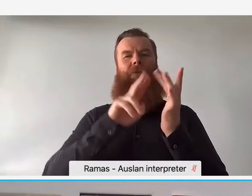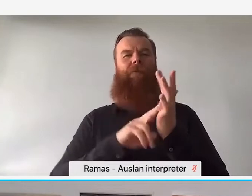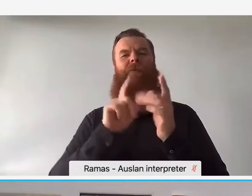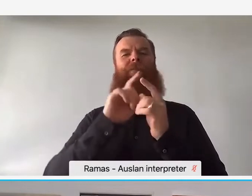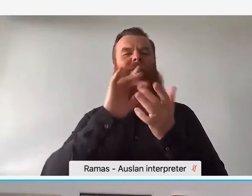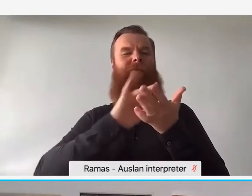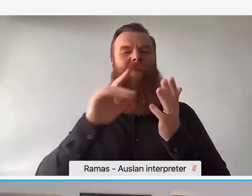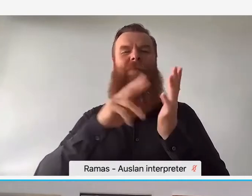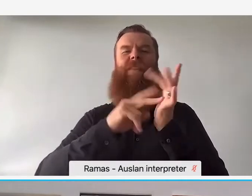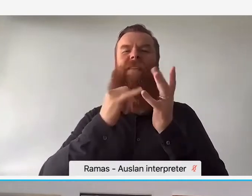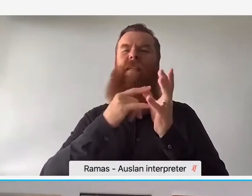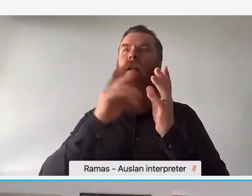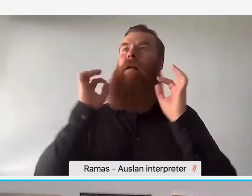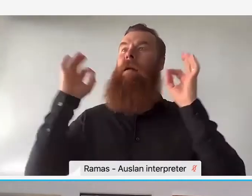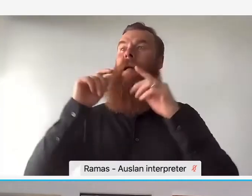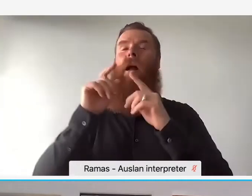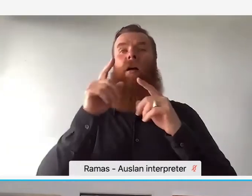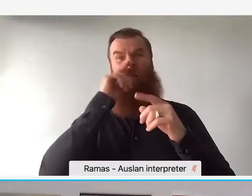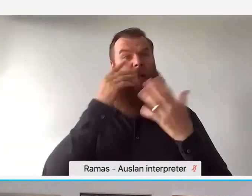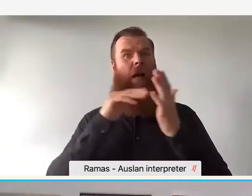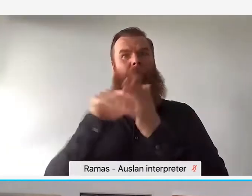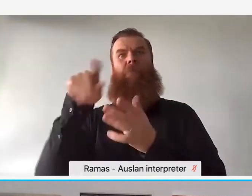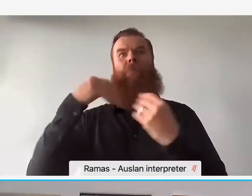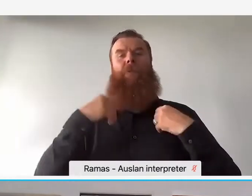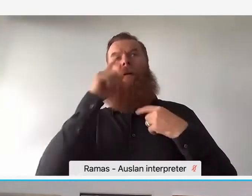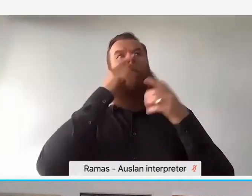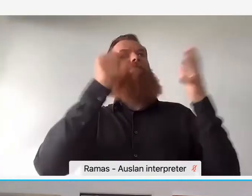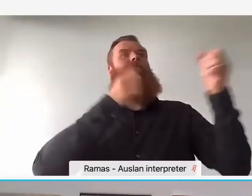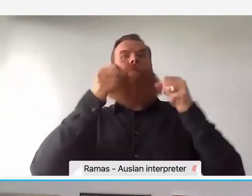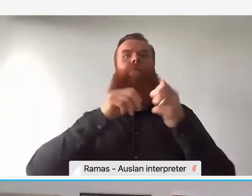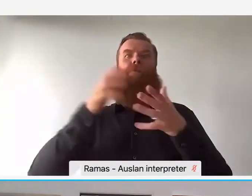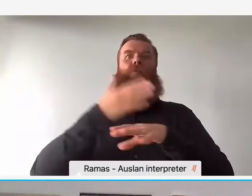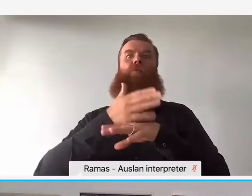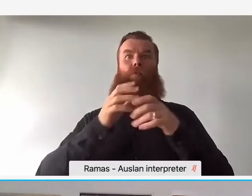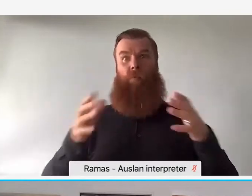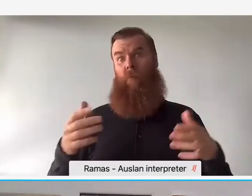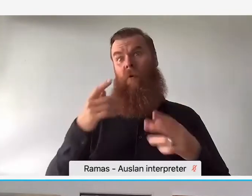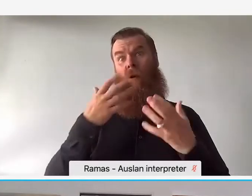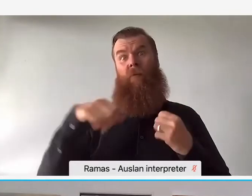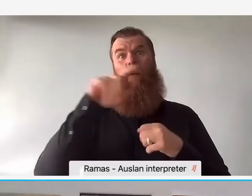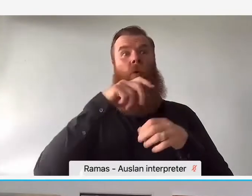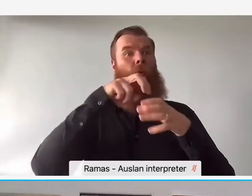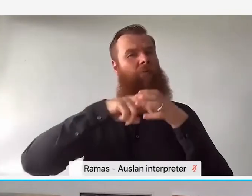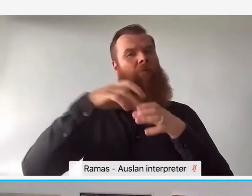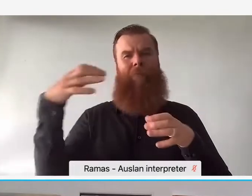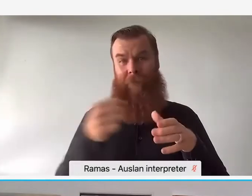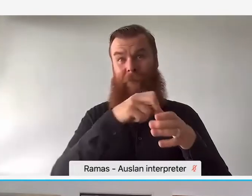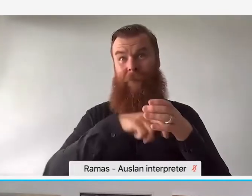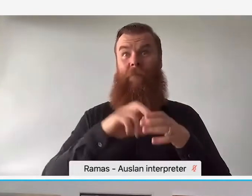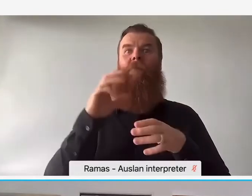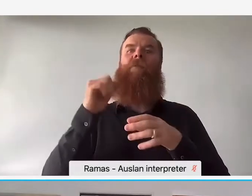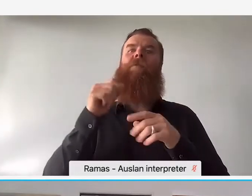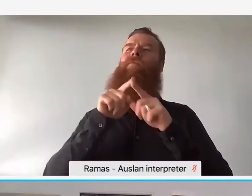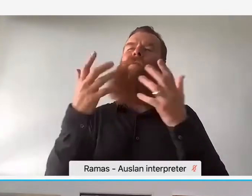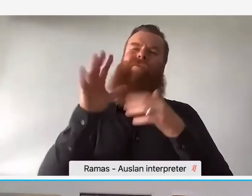staff. They still will be required to meet quarantine requirements, but obviously quarantine is a state-by-state basis, and that would